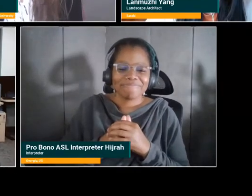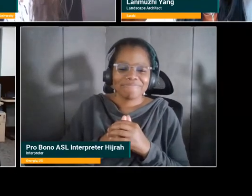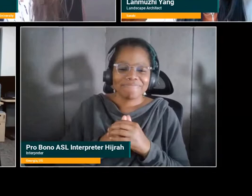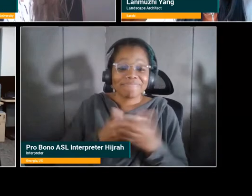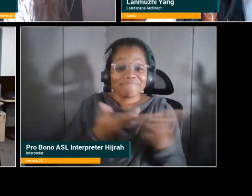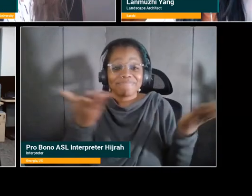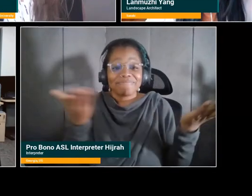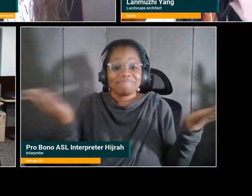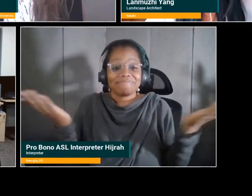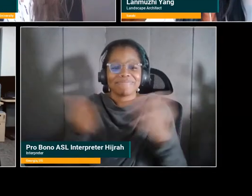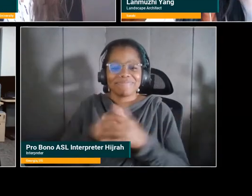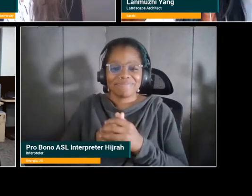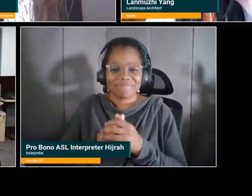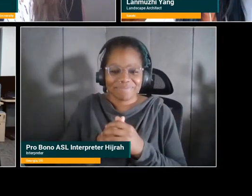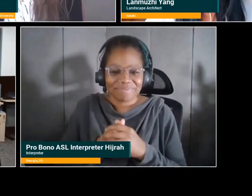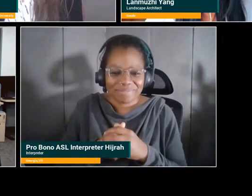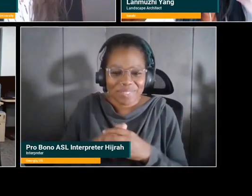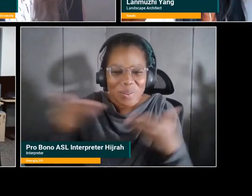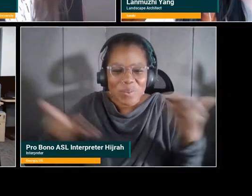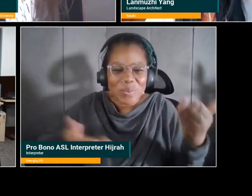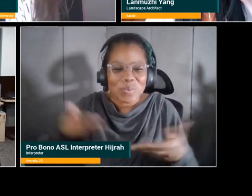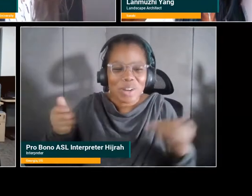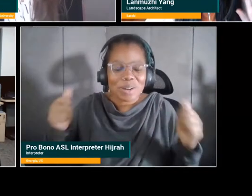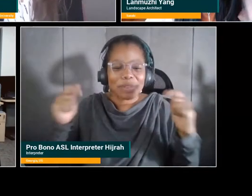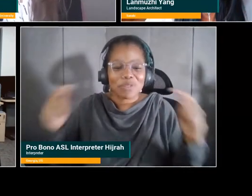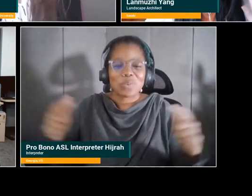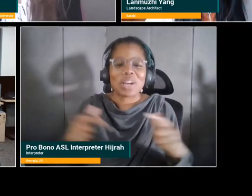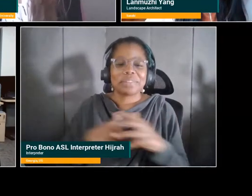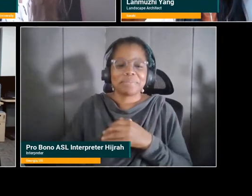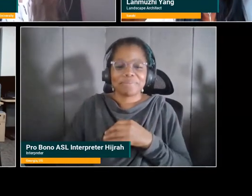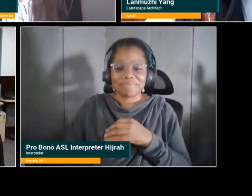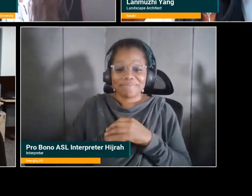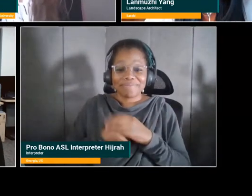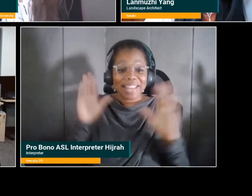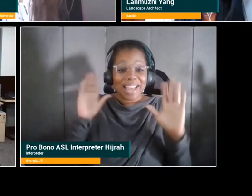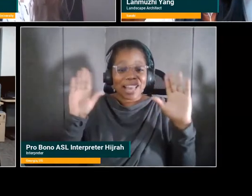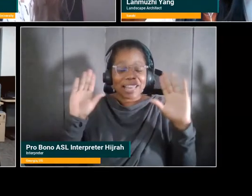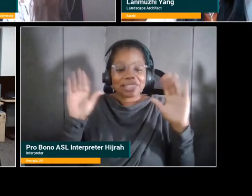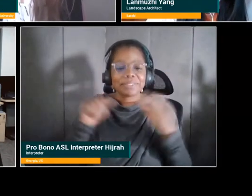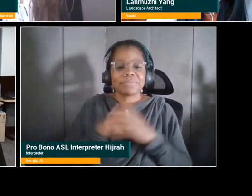there we go. Great. Welcome, everyone. Hi.